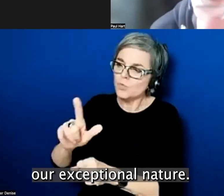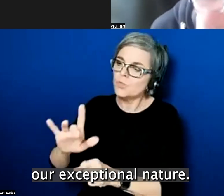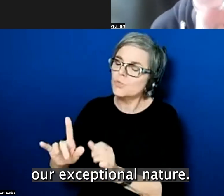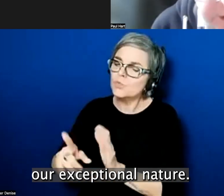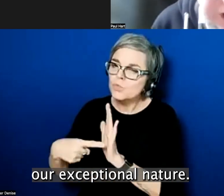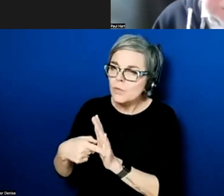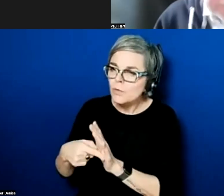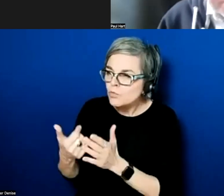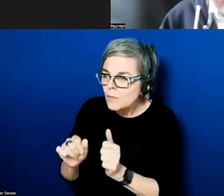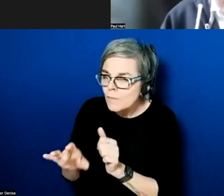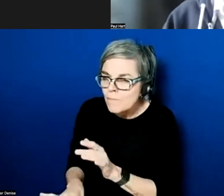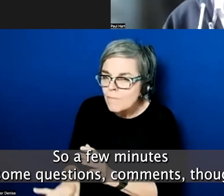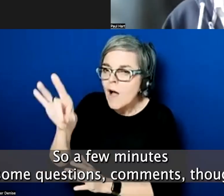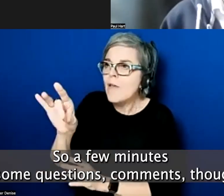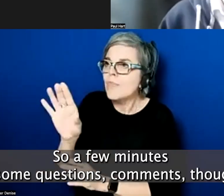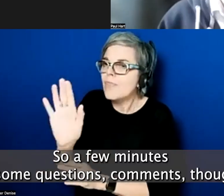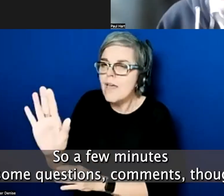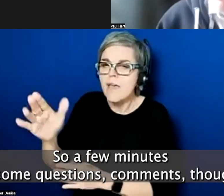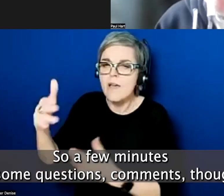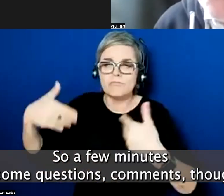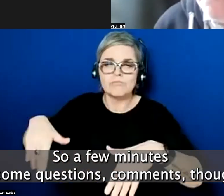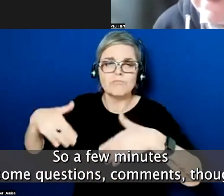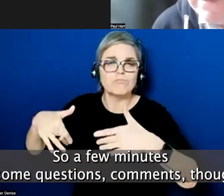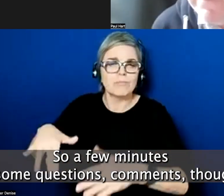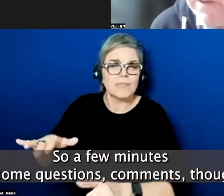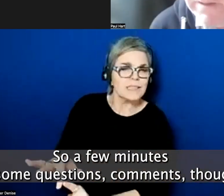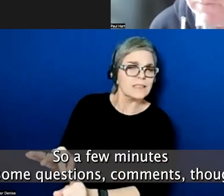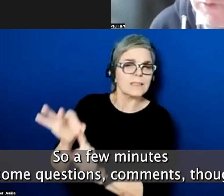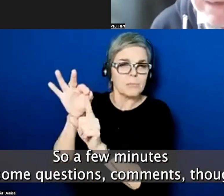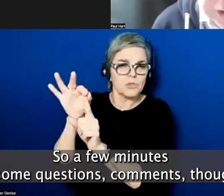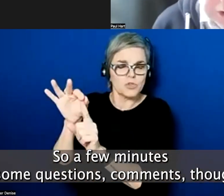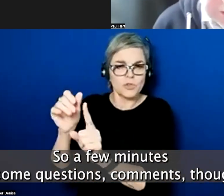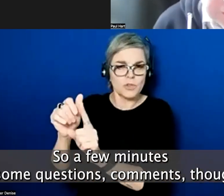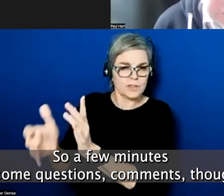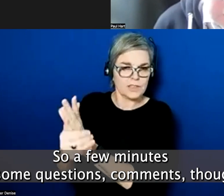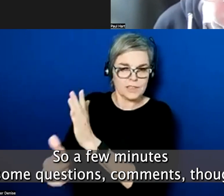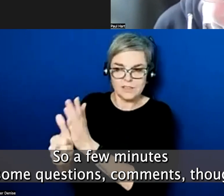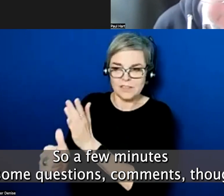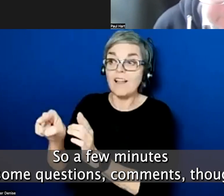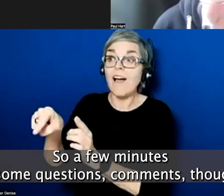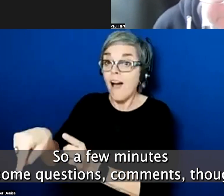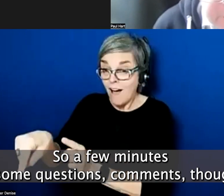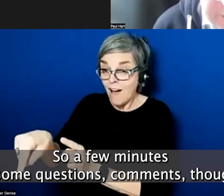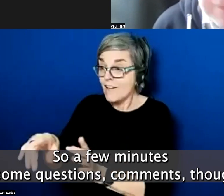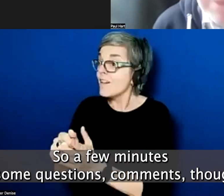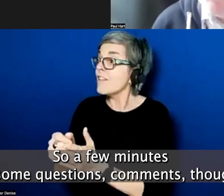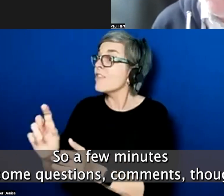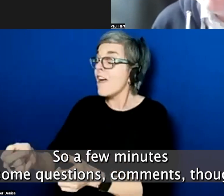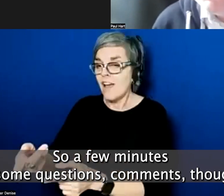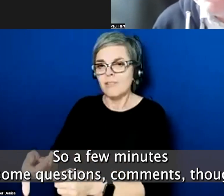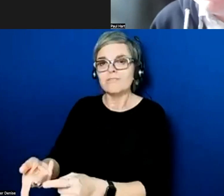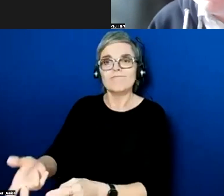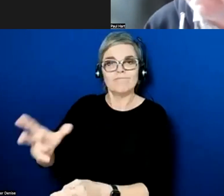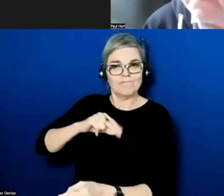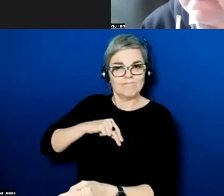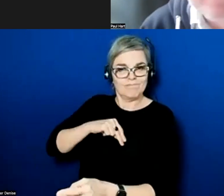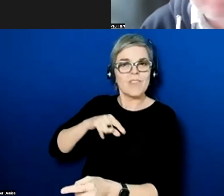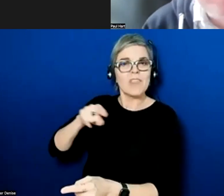exceptional nature. So a few minutes for some questions, comments,